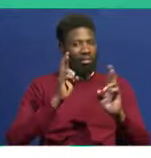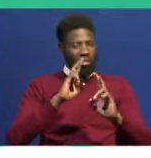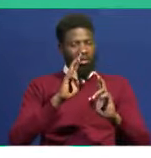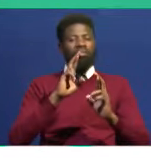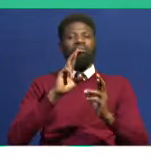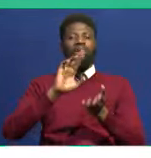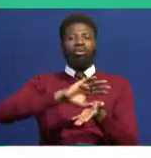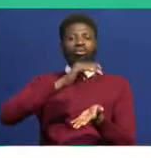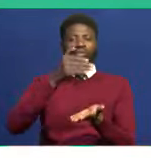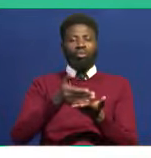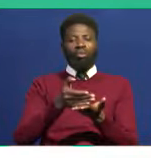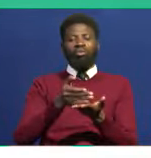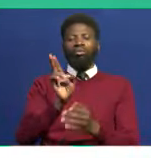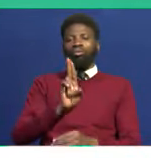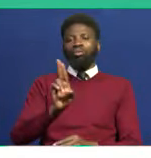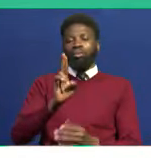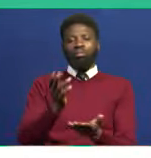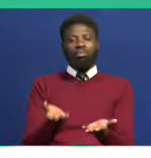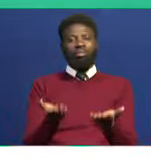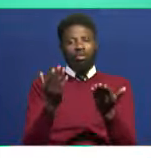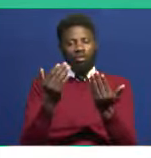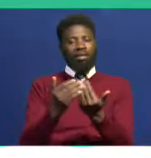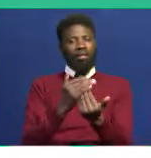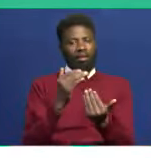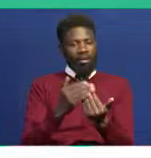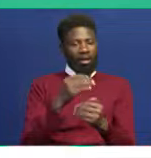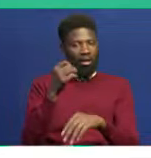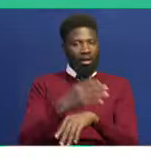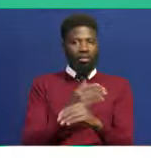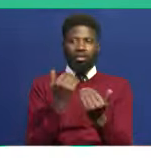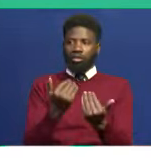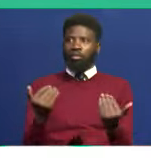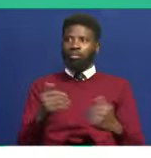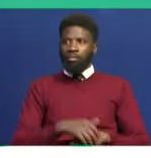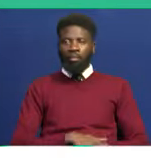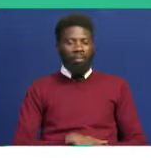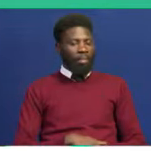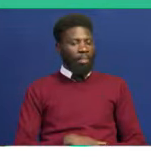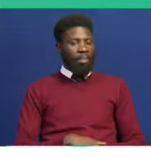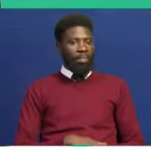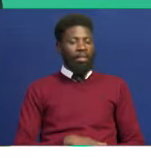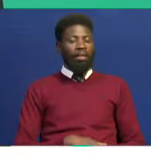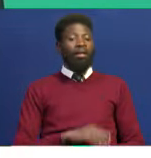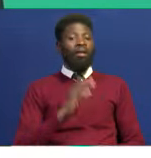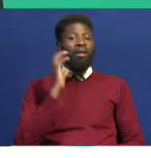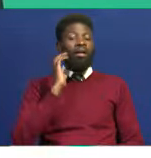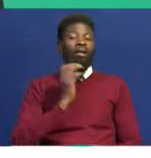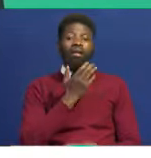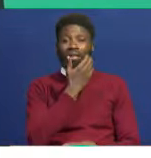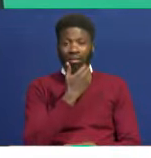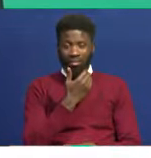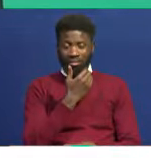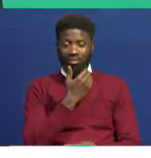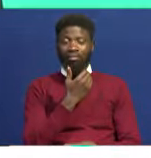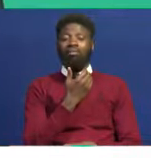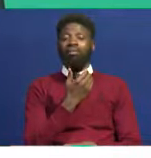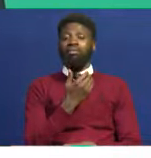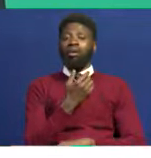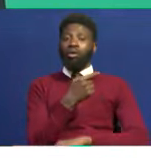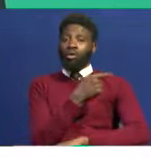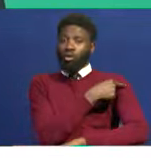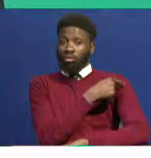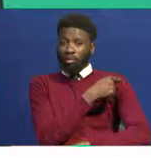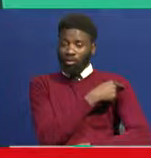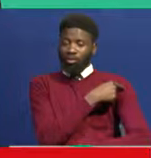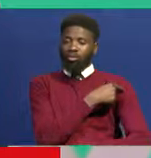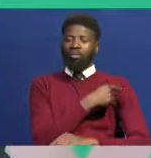cancer. As one of the Kenya's premier healthcare institutions, KUTRH has always been committed to advancing healthcare outcomes